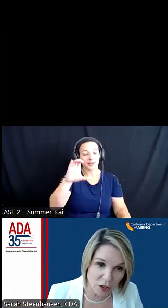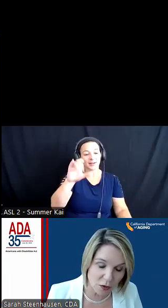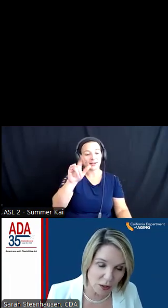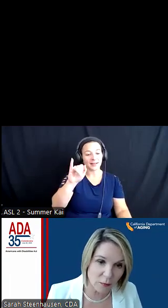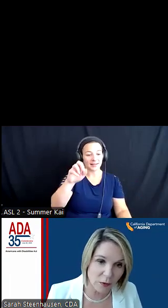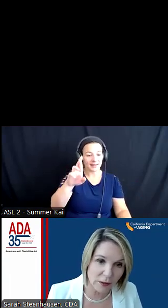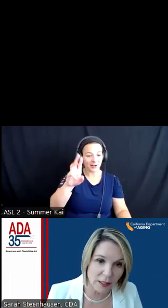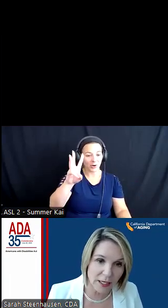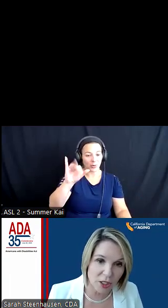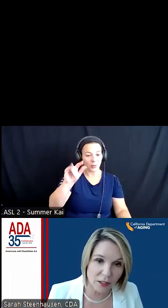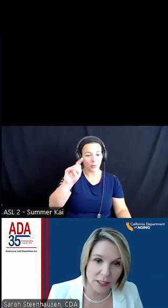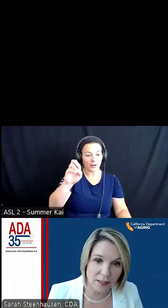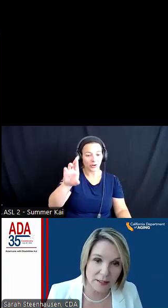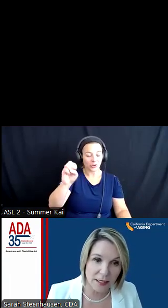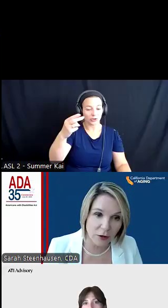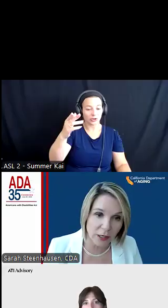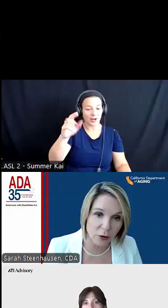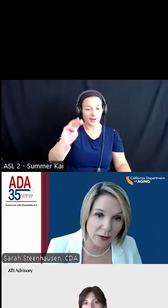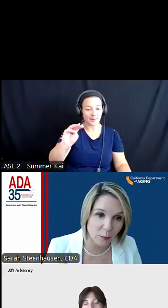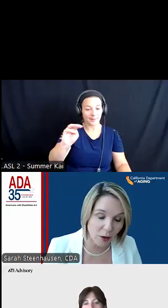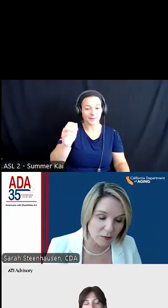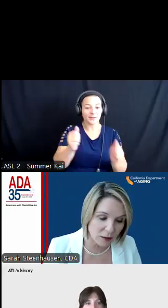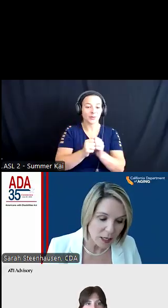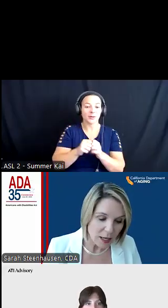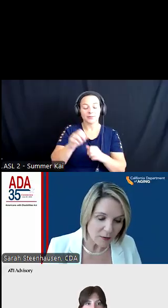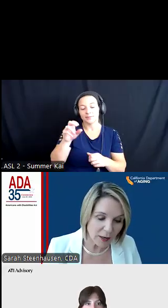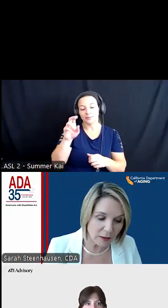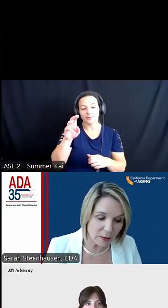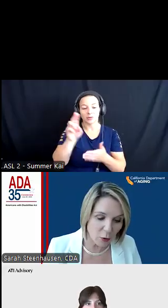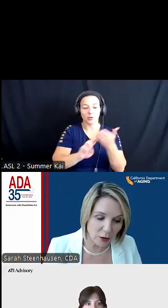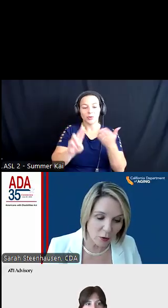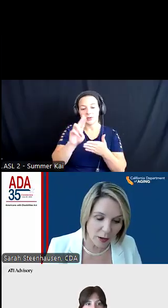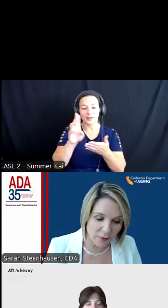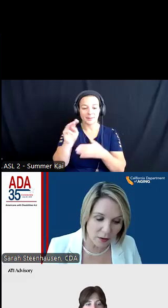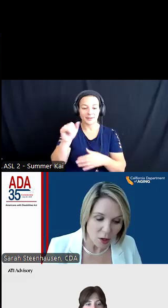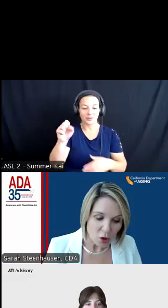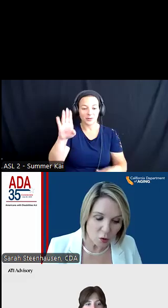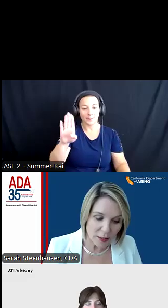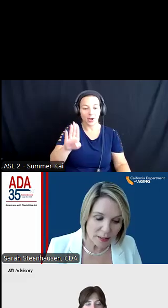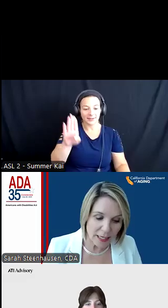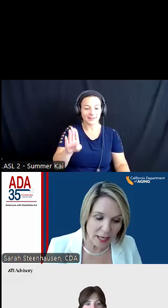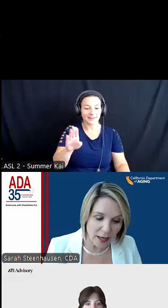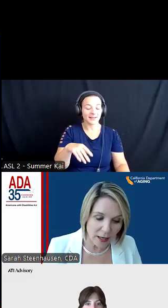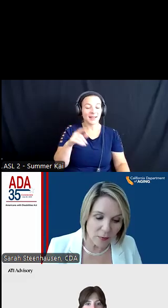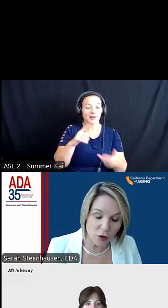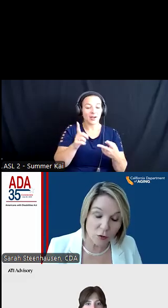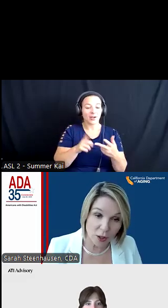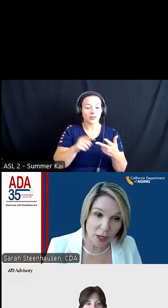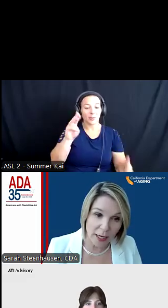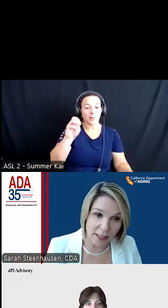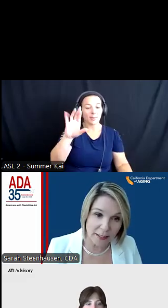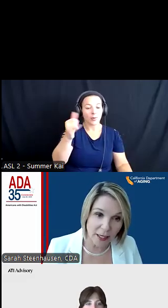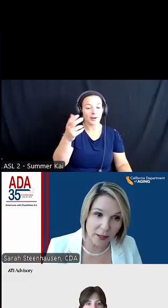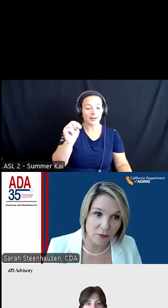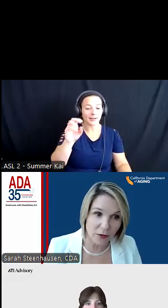Research Associate with Leading Age LTSS Center at UMass Boston, and finally Morgan Craven, who is an director